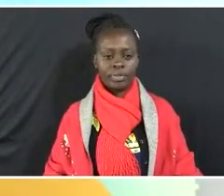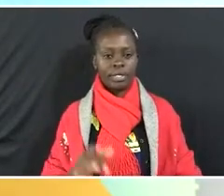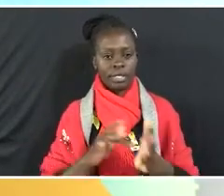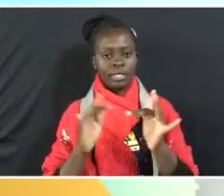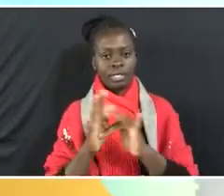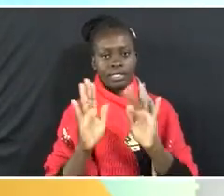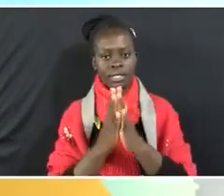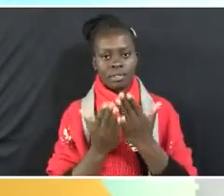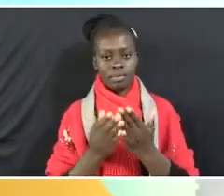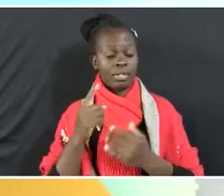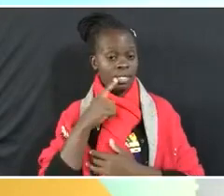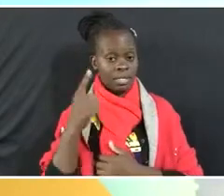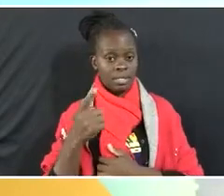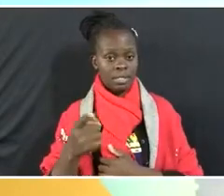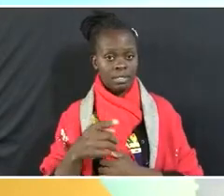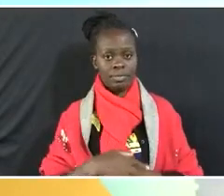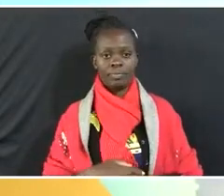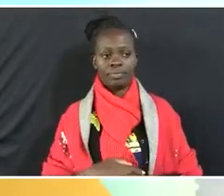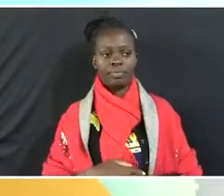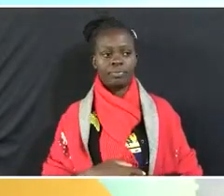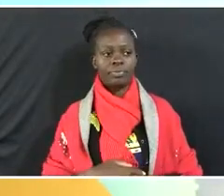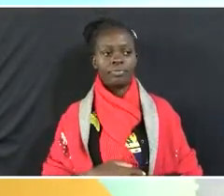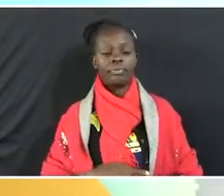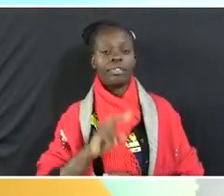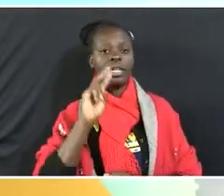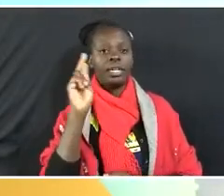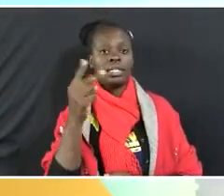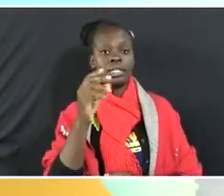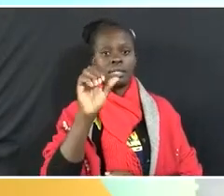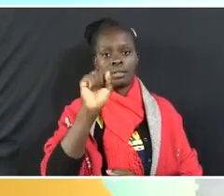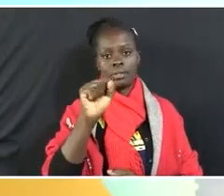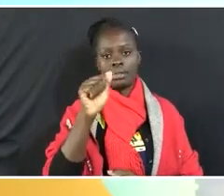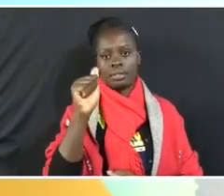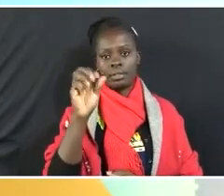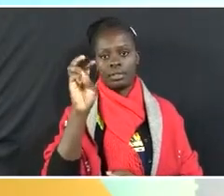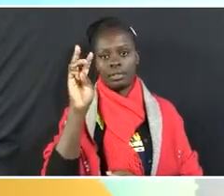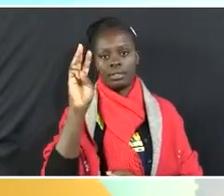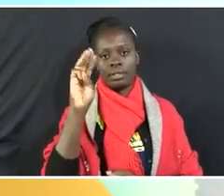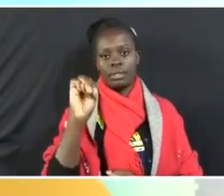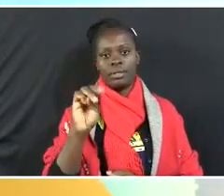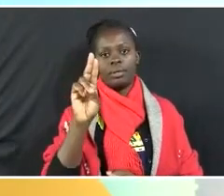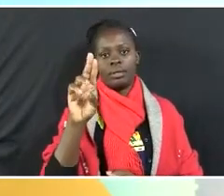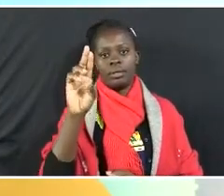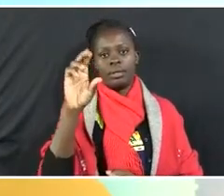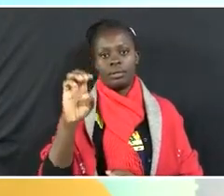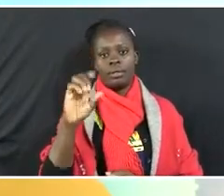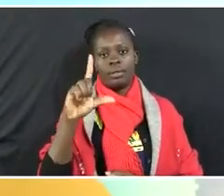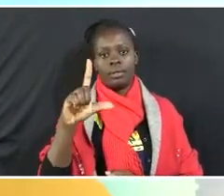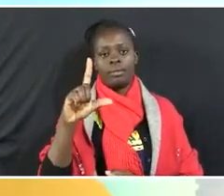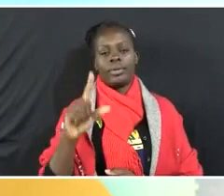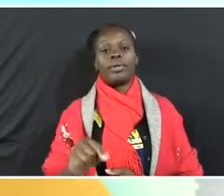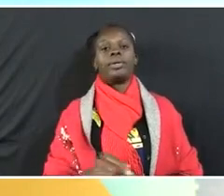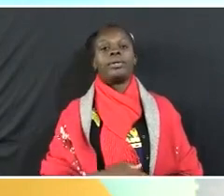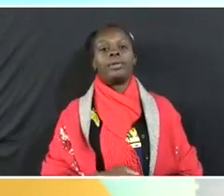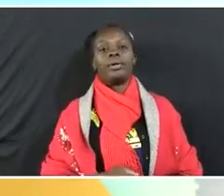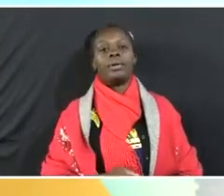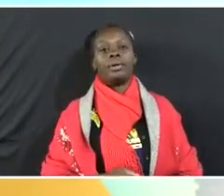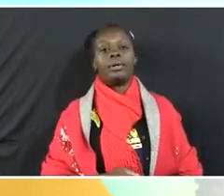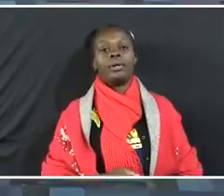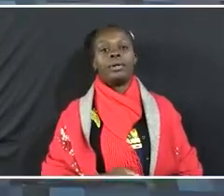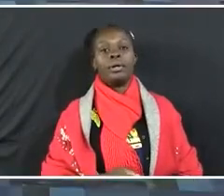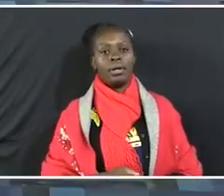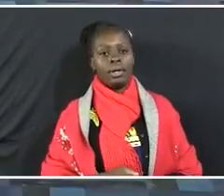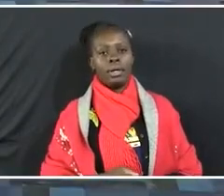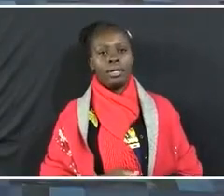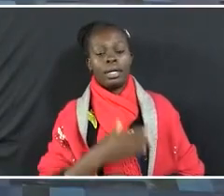in 2 Samuel chapter 13, verse 34, but Absalom fled, and the